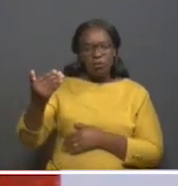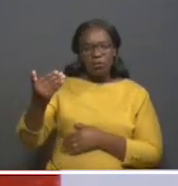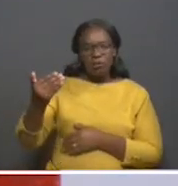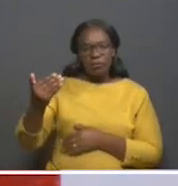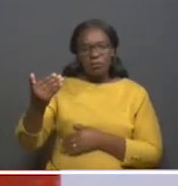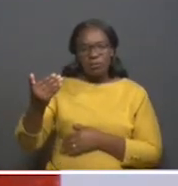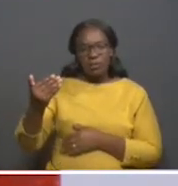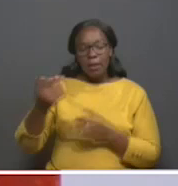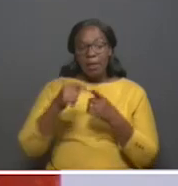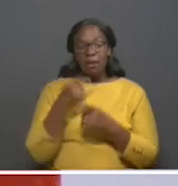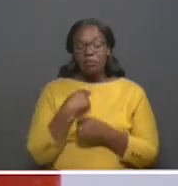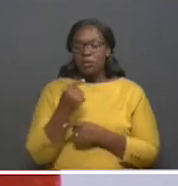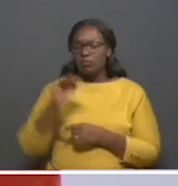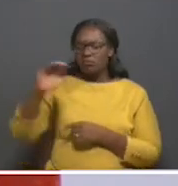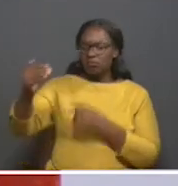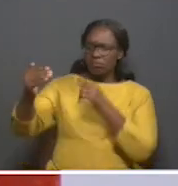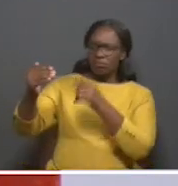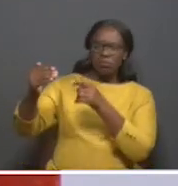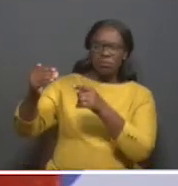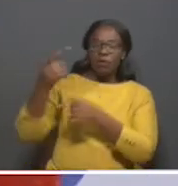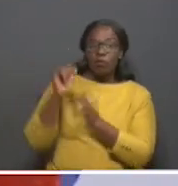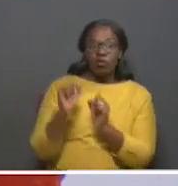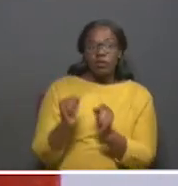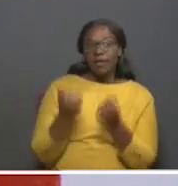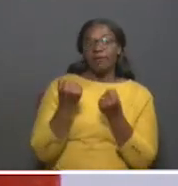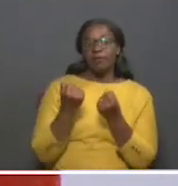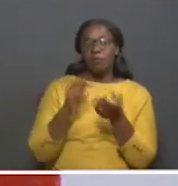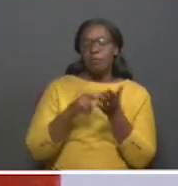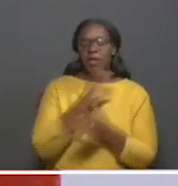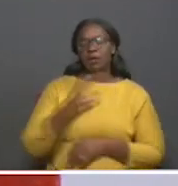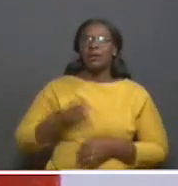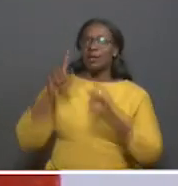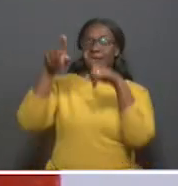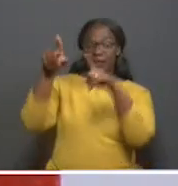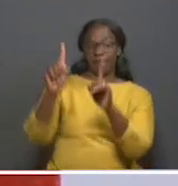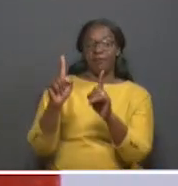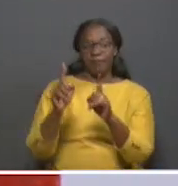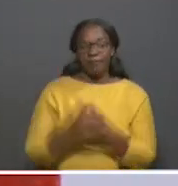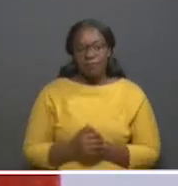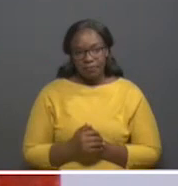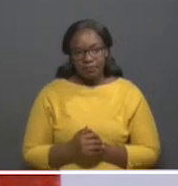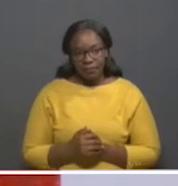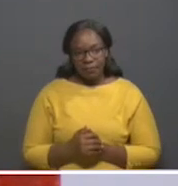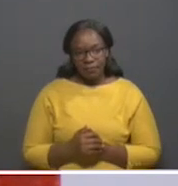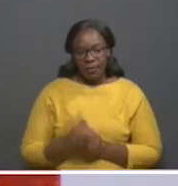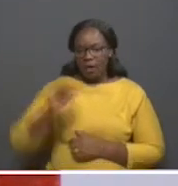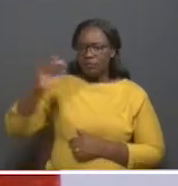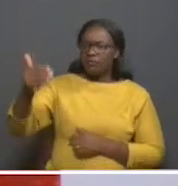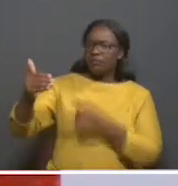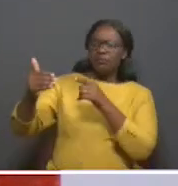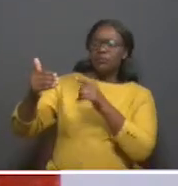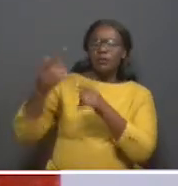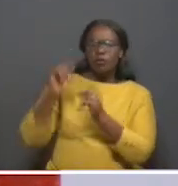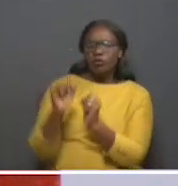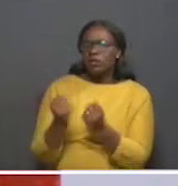I will refer to city of refuge, and this is Christ himself, as we'll see from the scripture today. The cities of